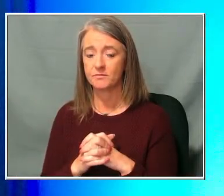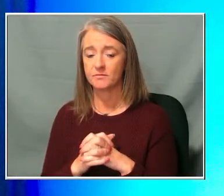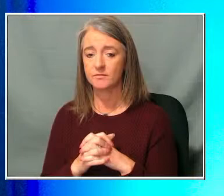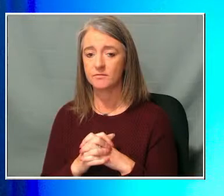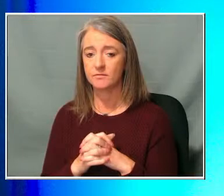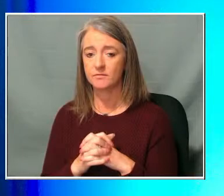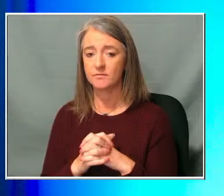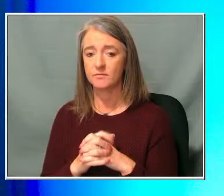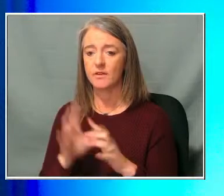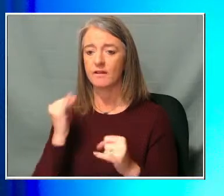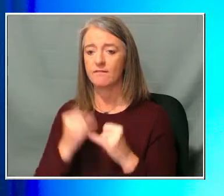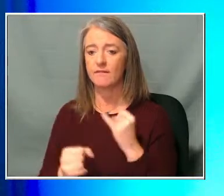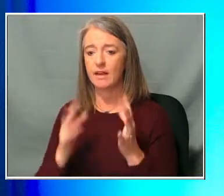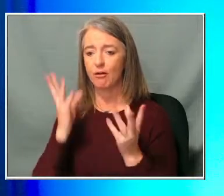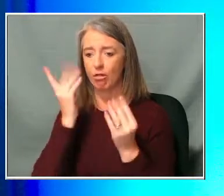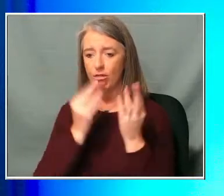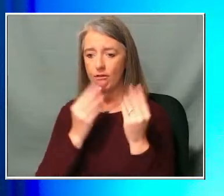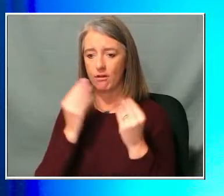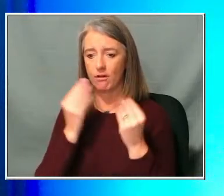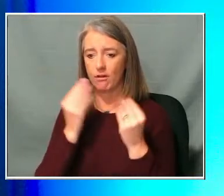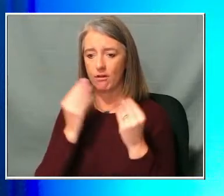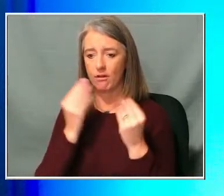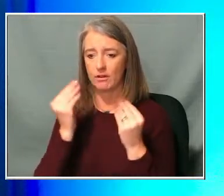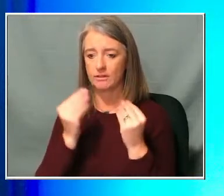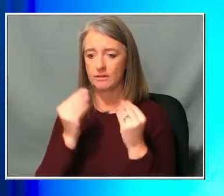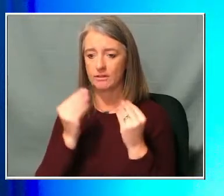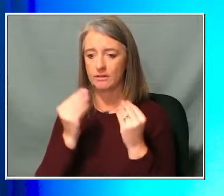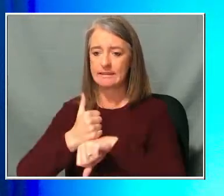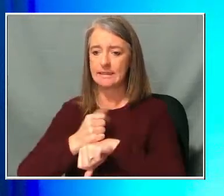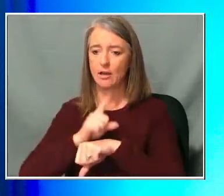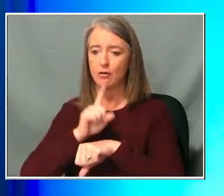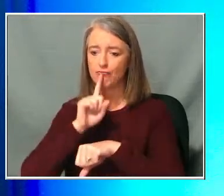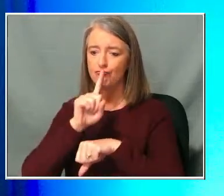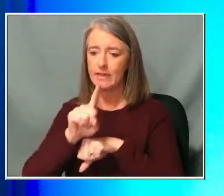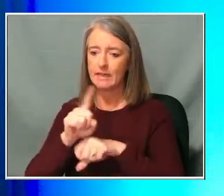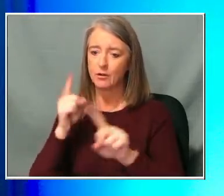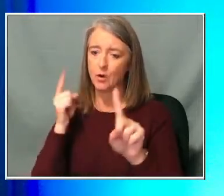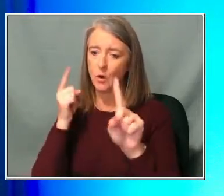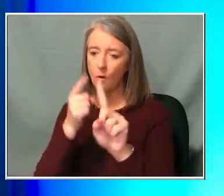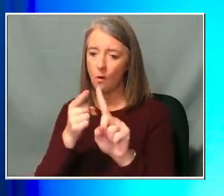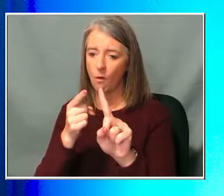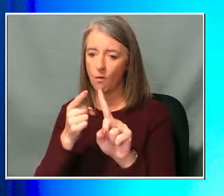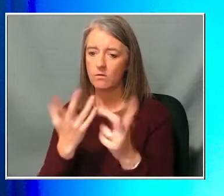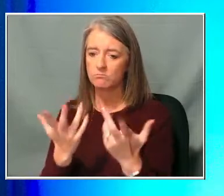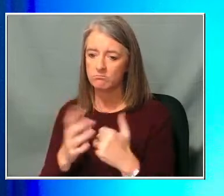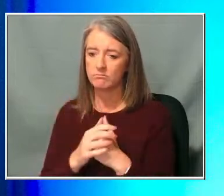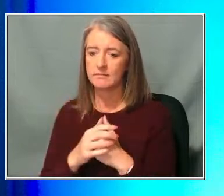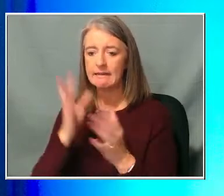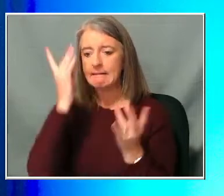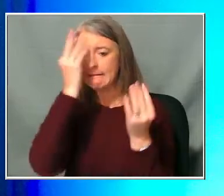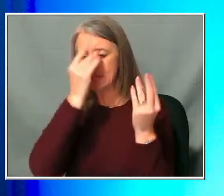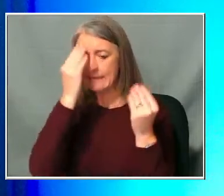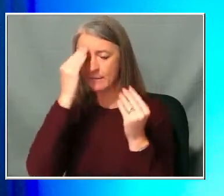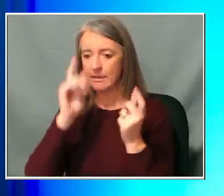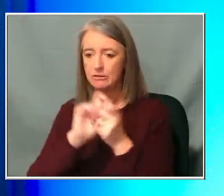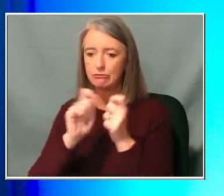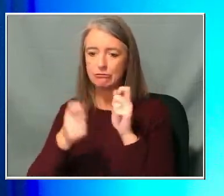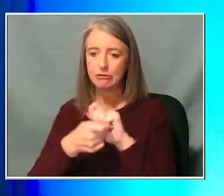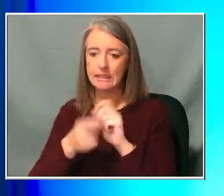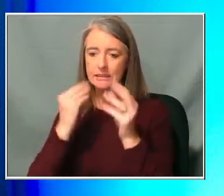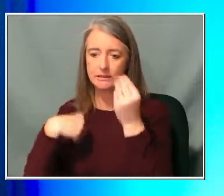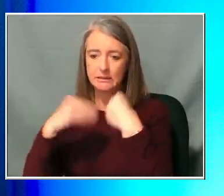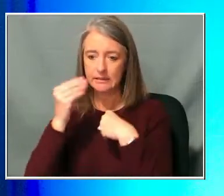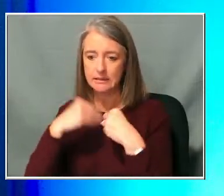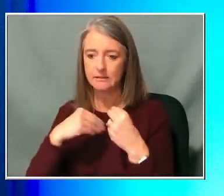My final thought is about, you know, setting a realistic goal. You know, for those that thinking about changing the diet, especially